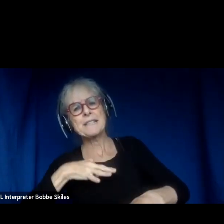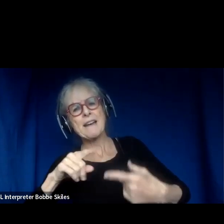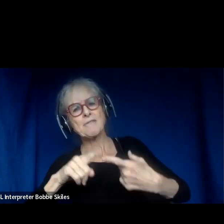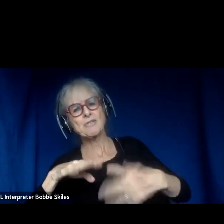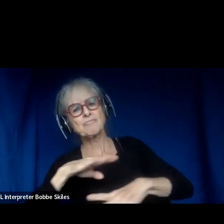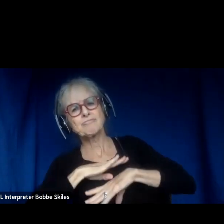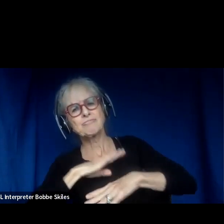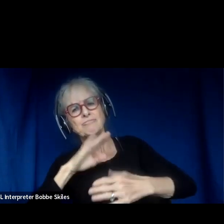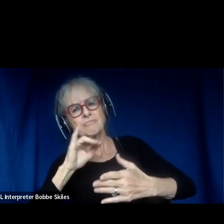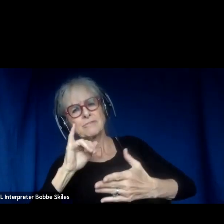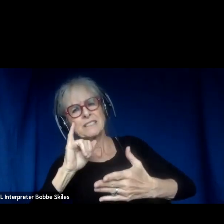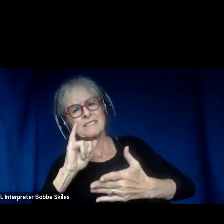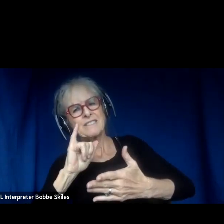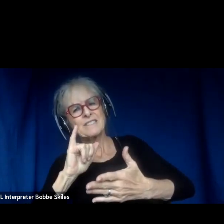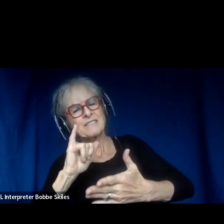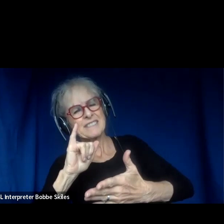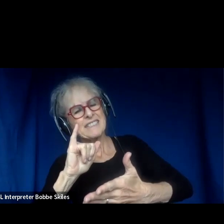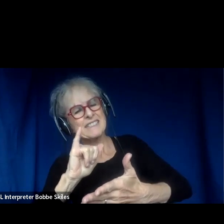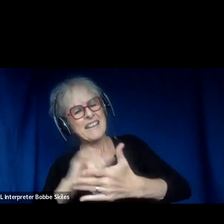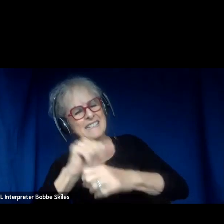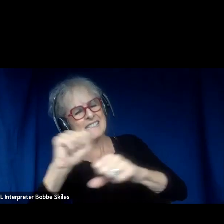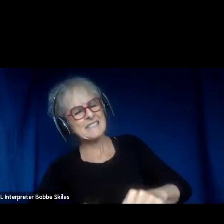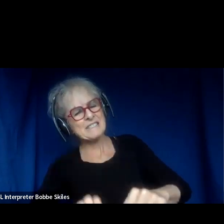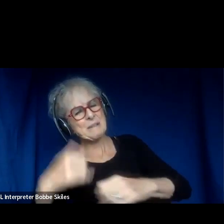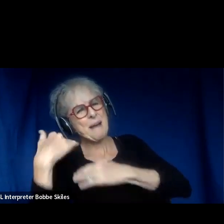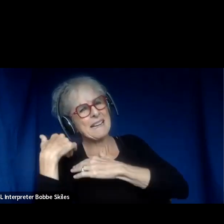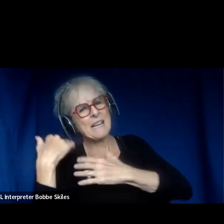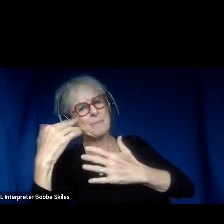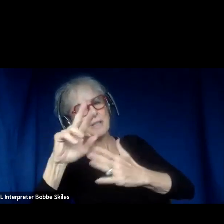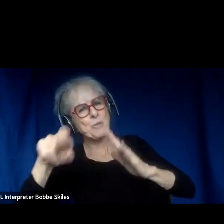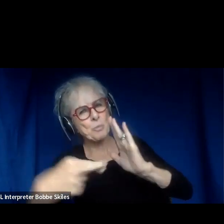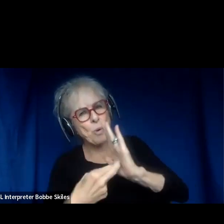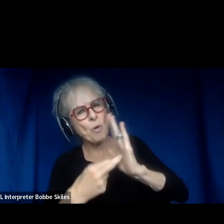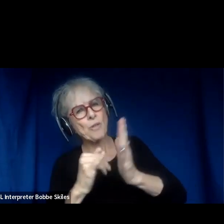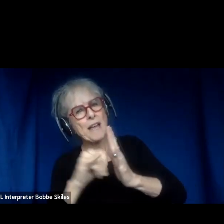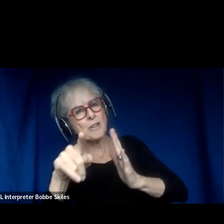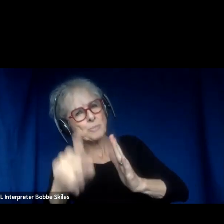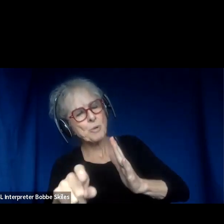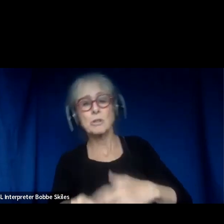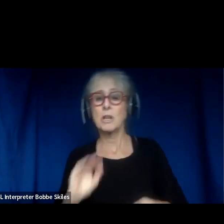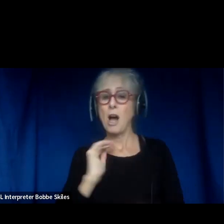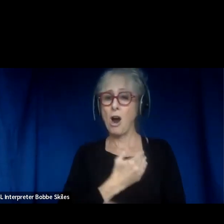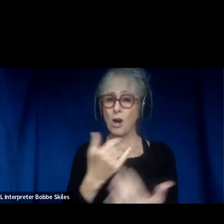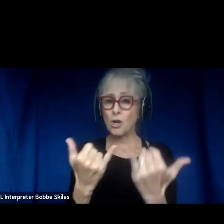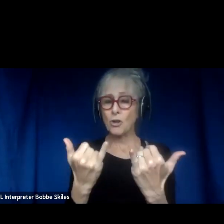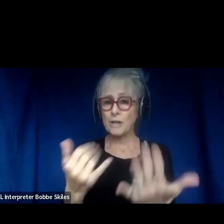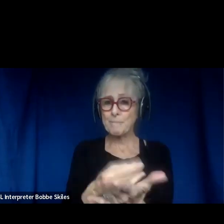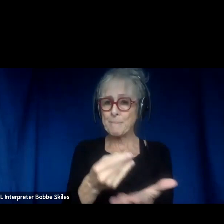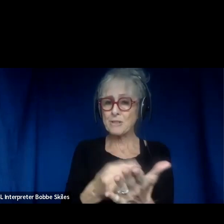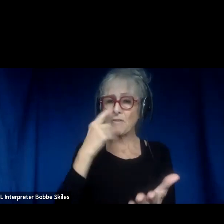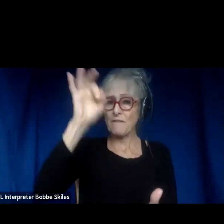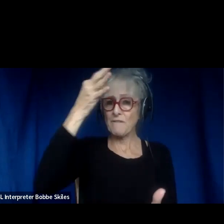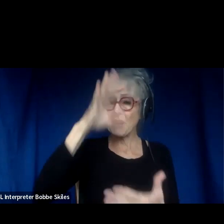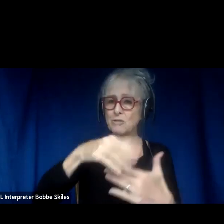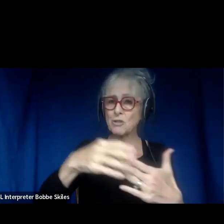the system accountability role that you're supposed to? Our current budget for the federal dollars